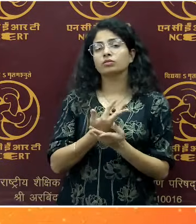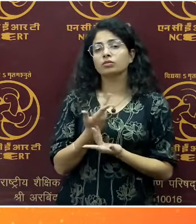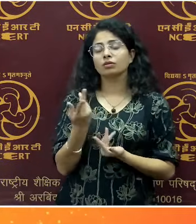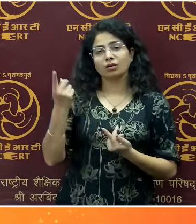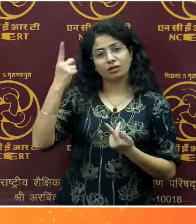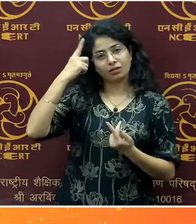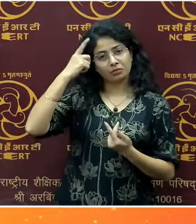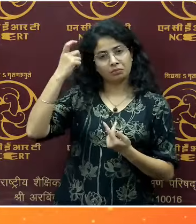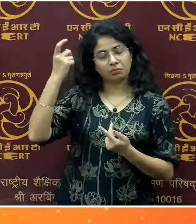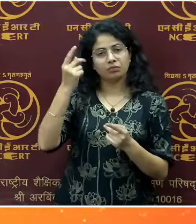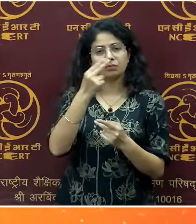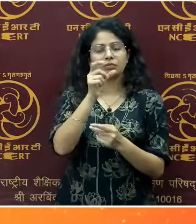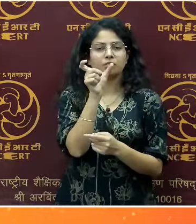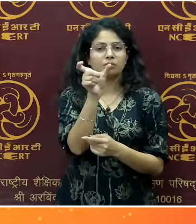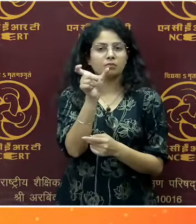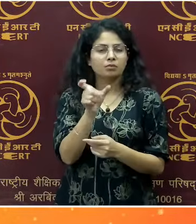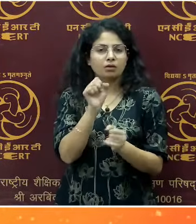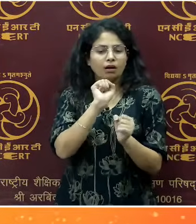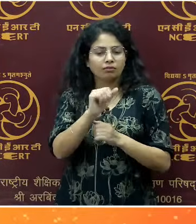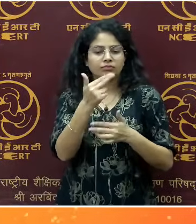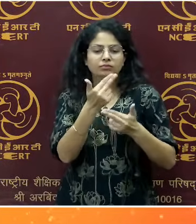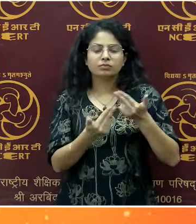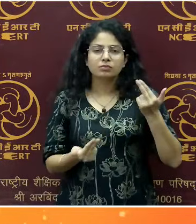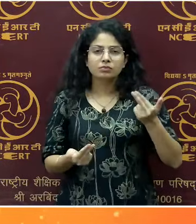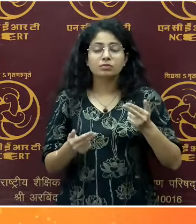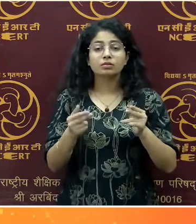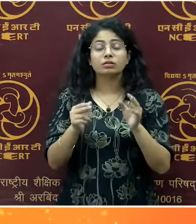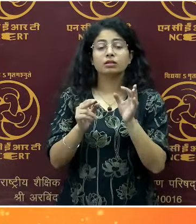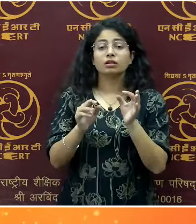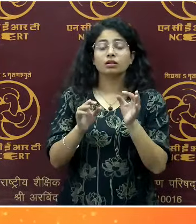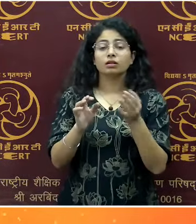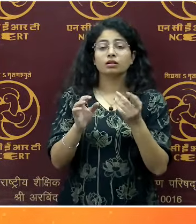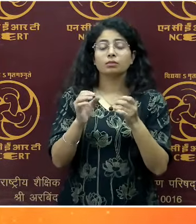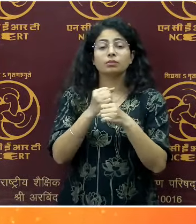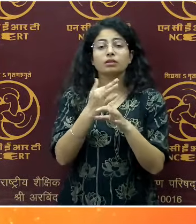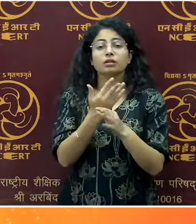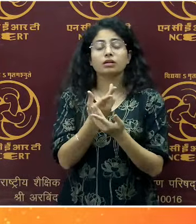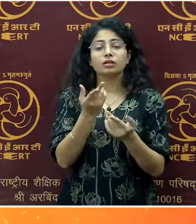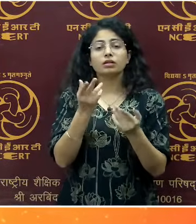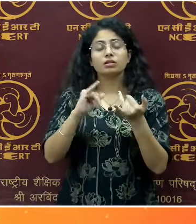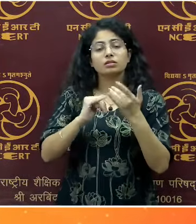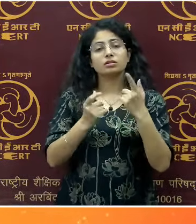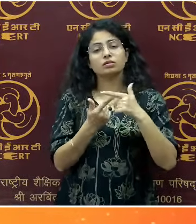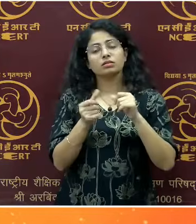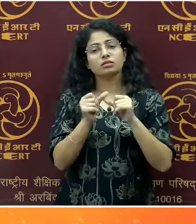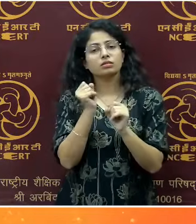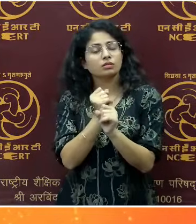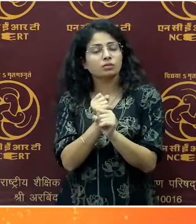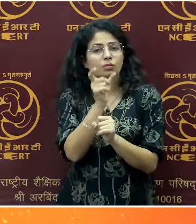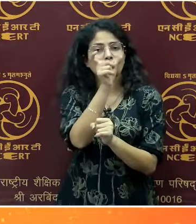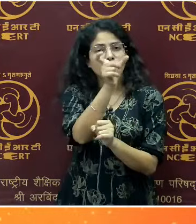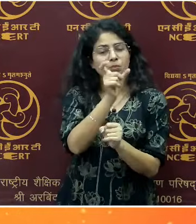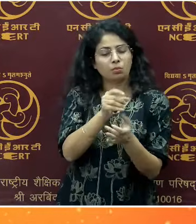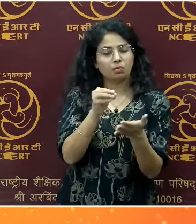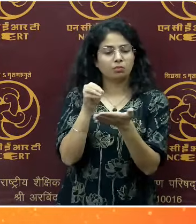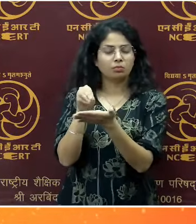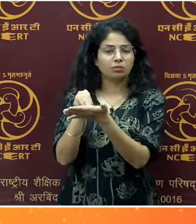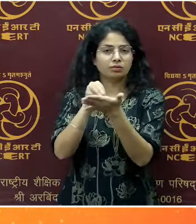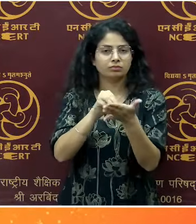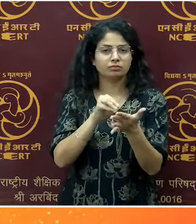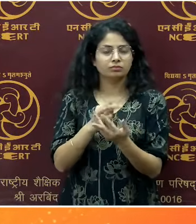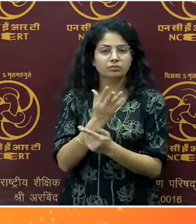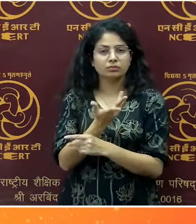these words, use your own story and create your own stag's world, where you want to place it, on the hillock or